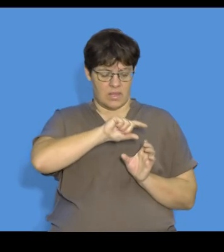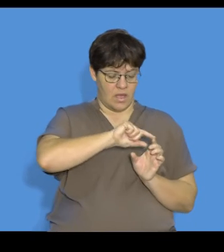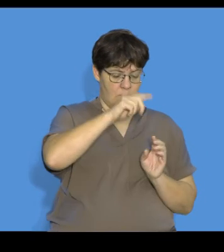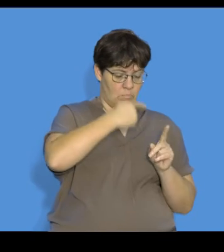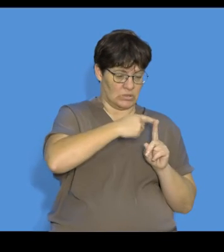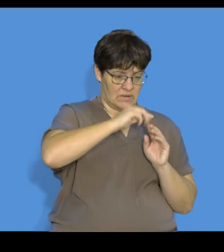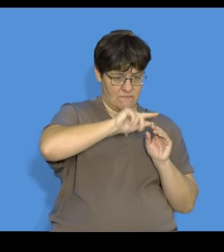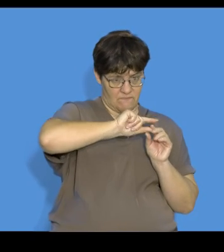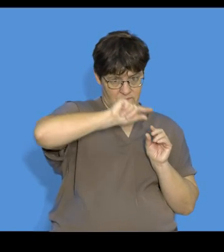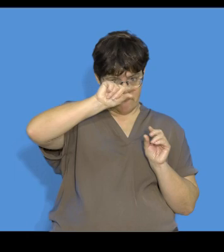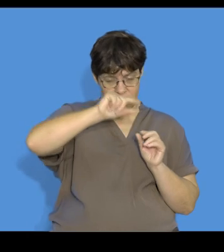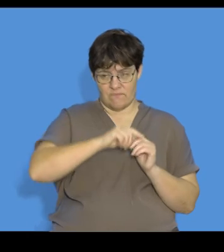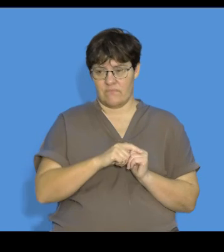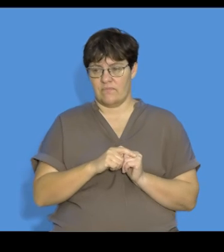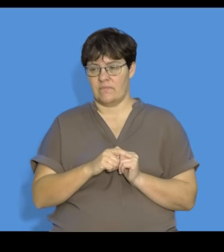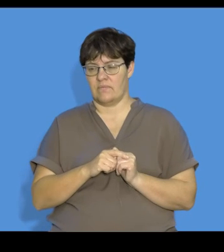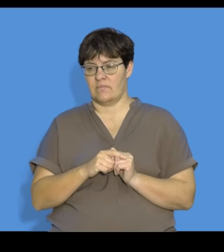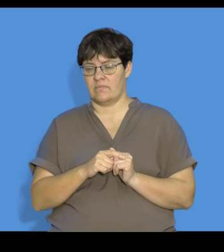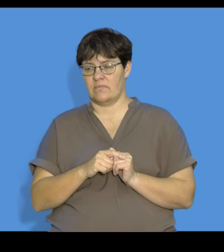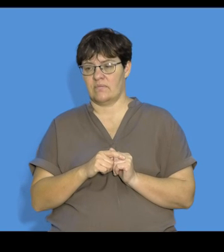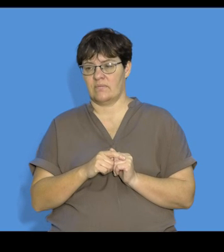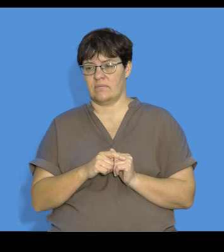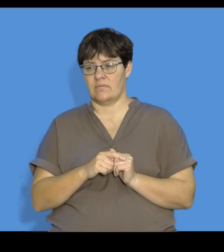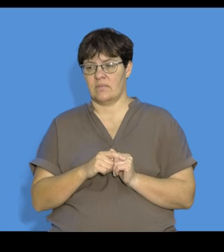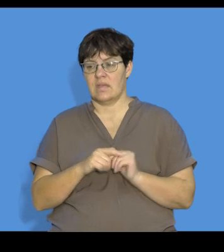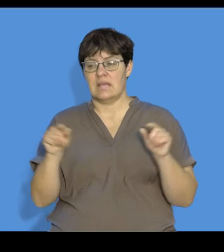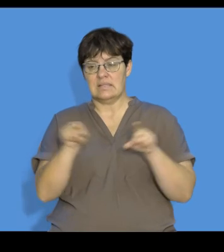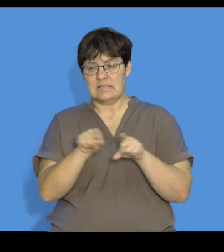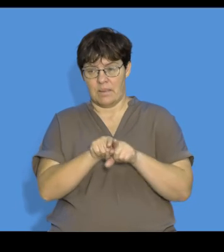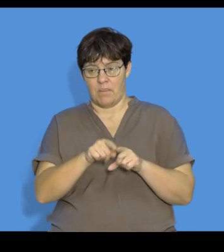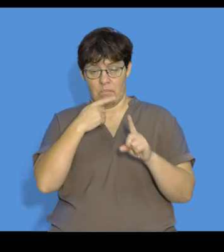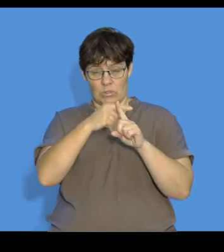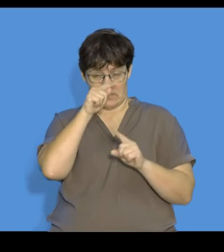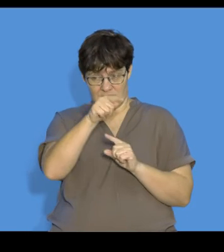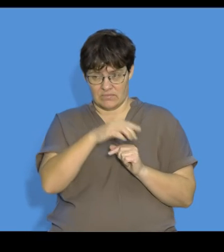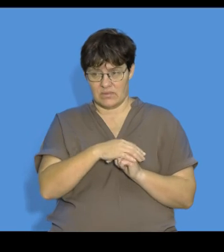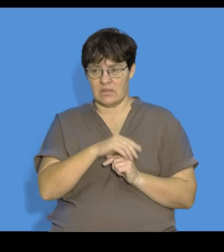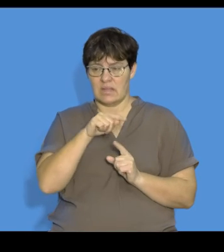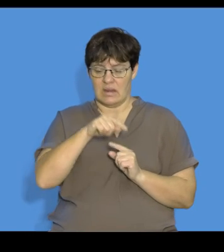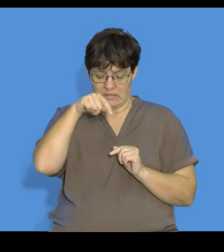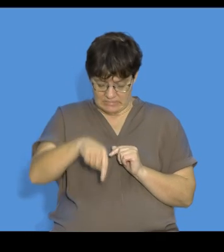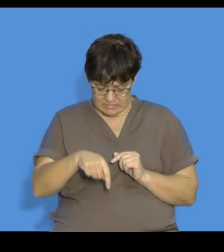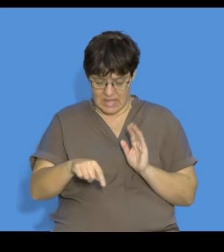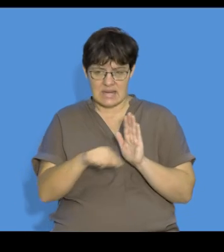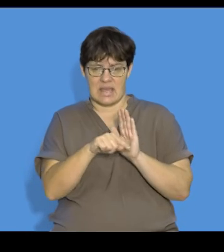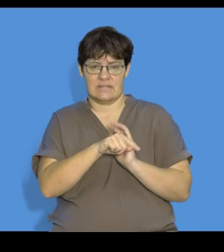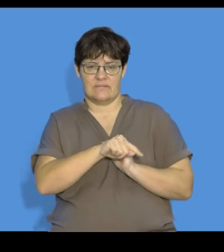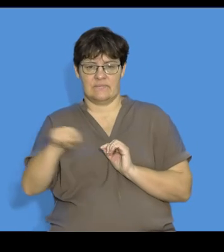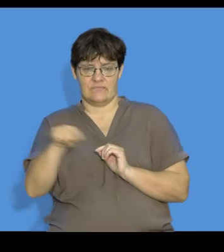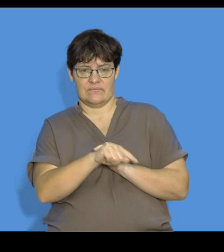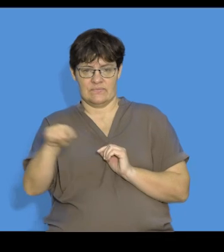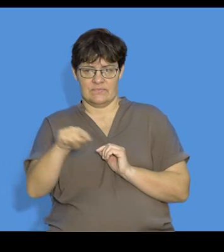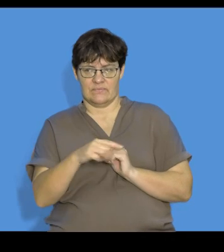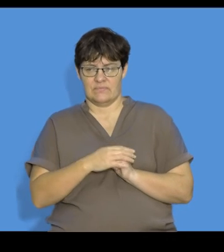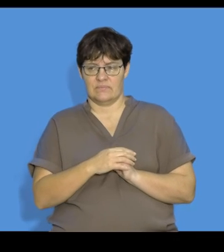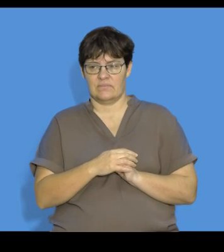this graph is positive there, and at the same time it is positive, this one is negative